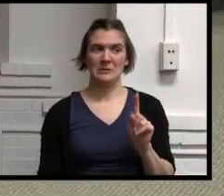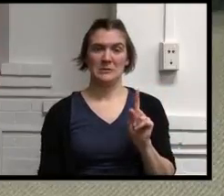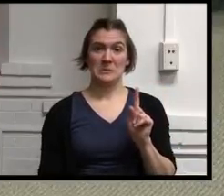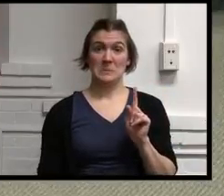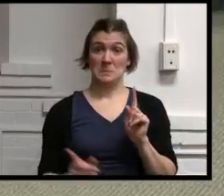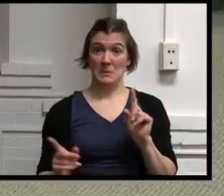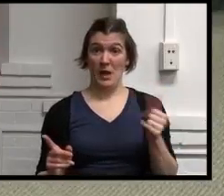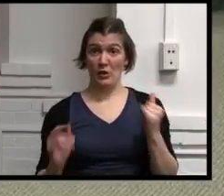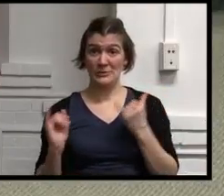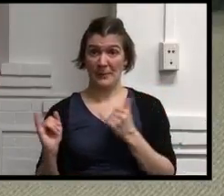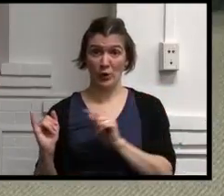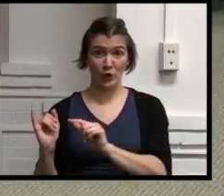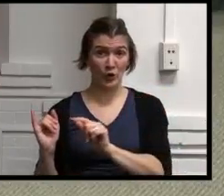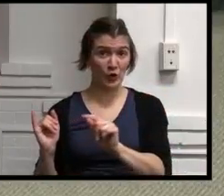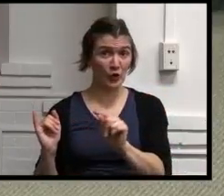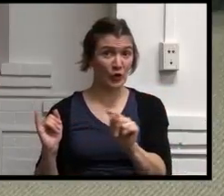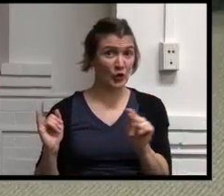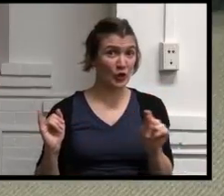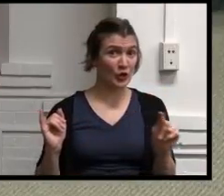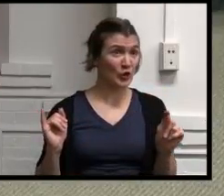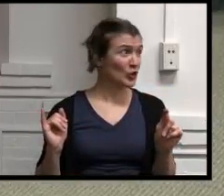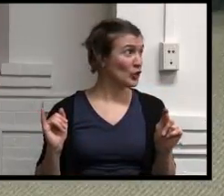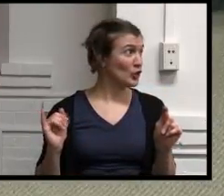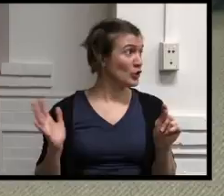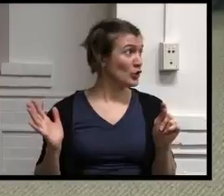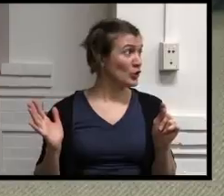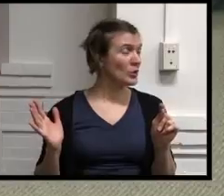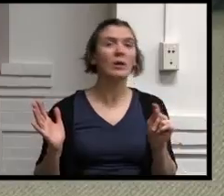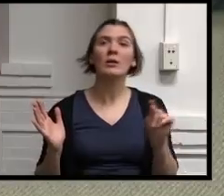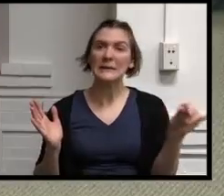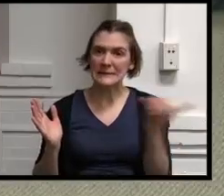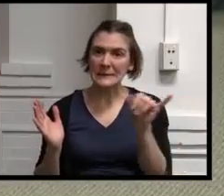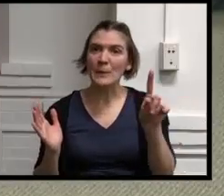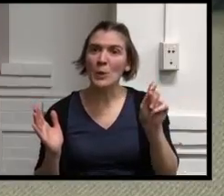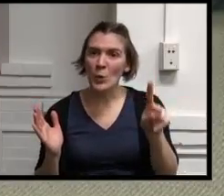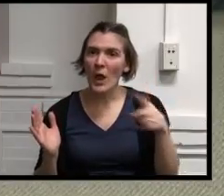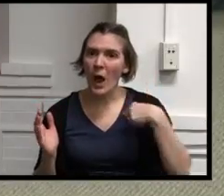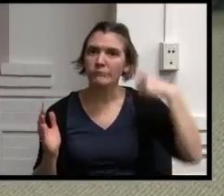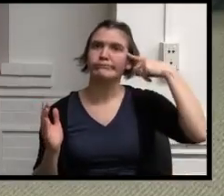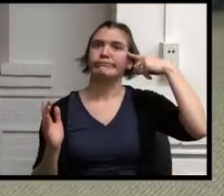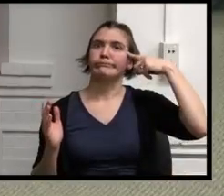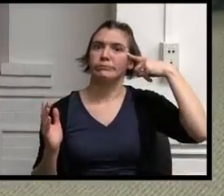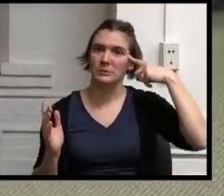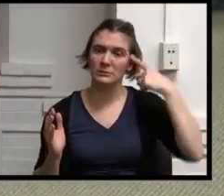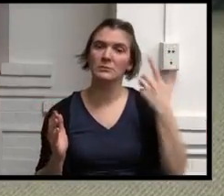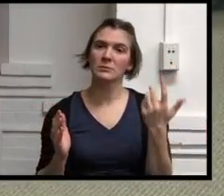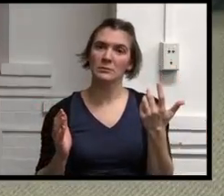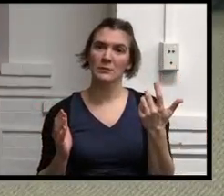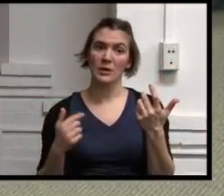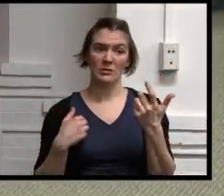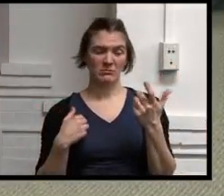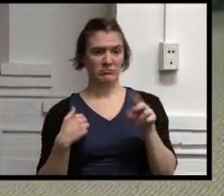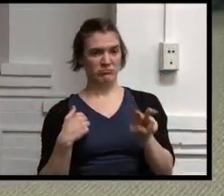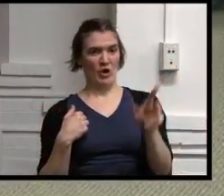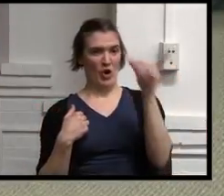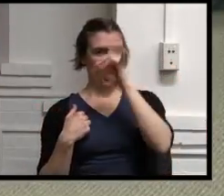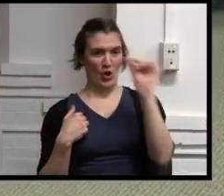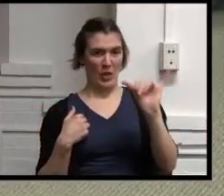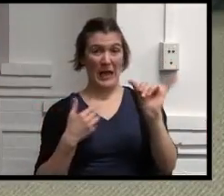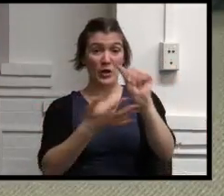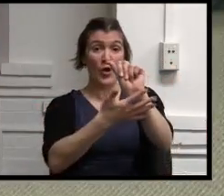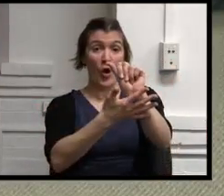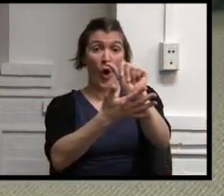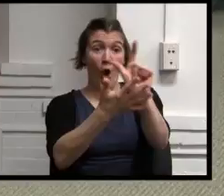got a similar question is asking that, so it can be answered at once. So I have a very similar question, which is that, to me, it looks like essentially all